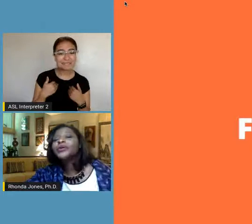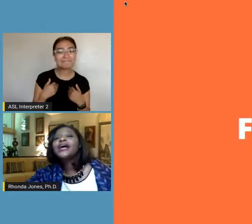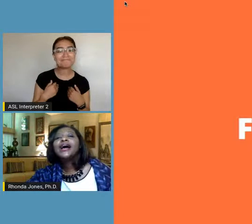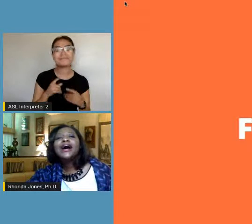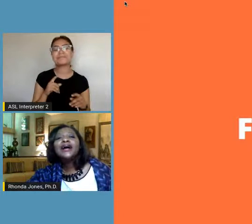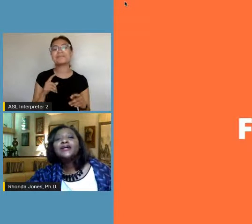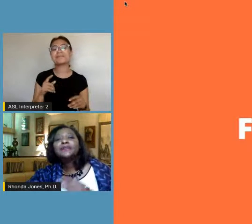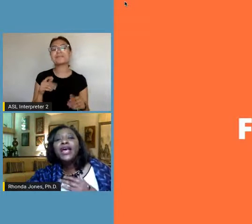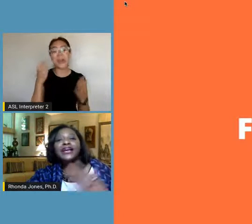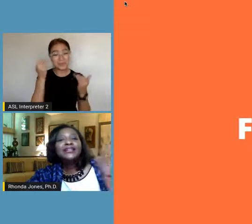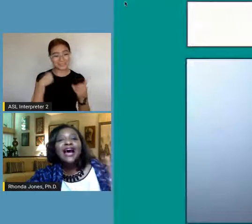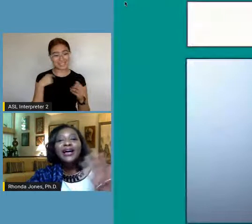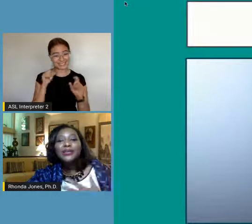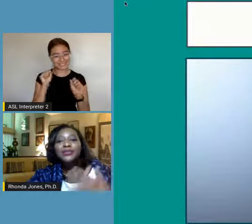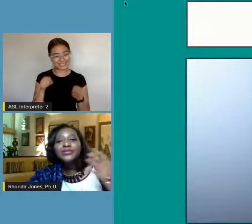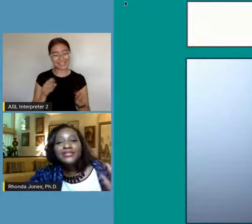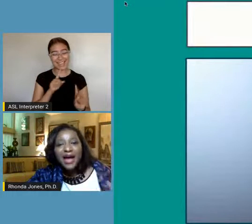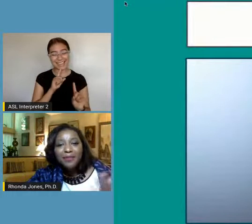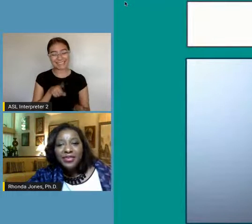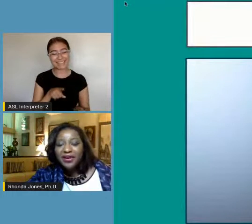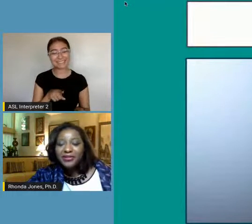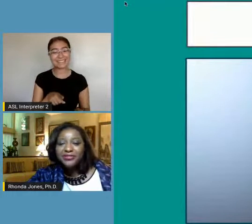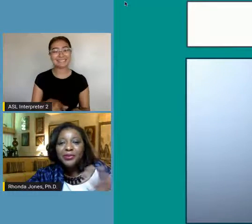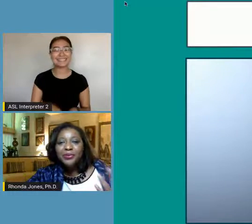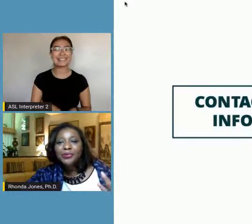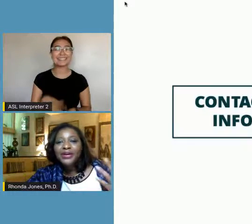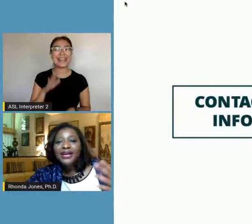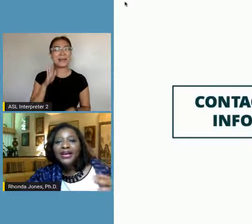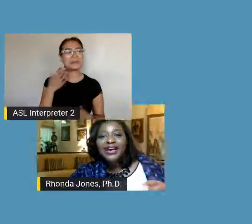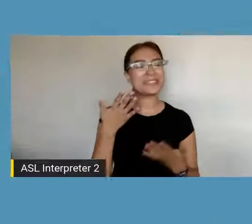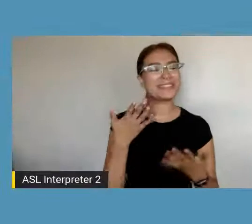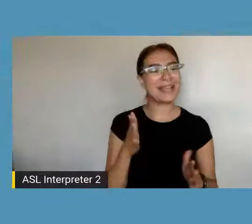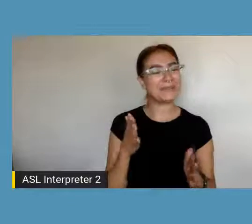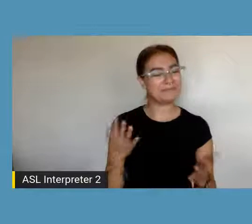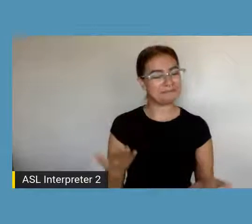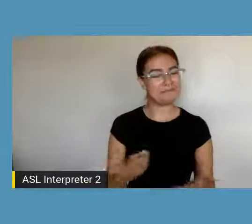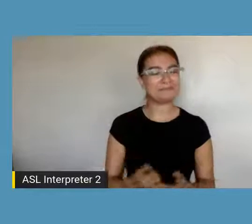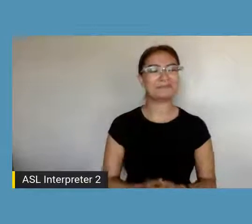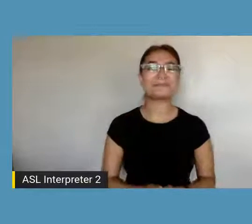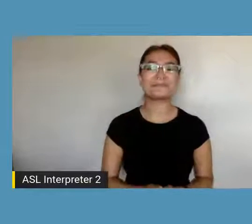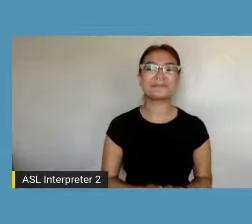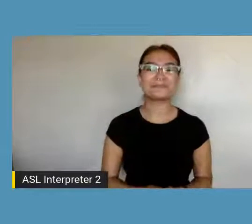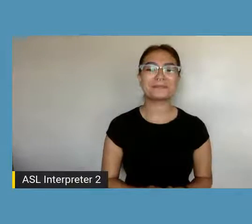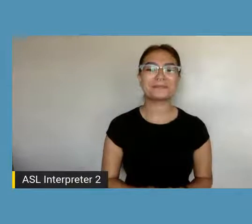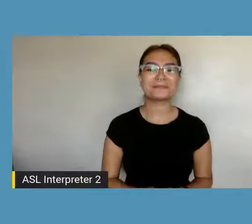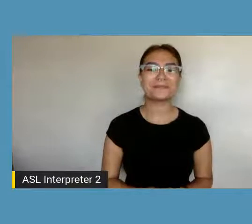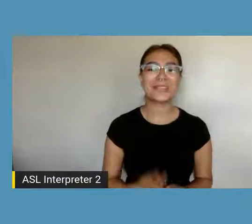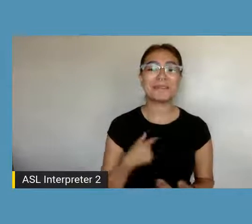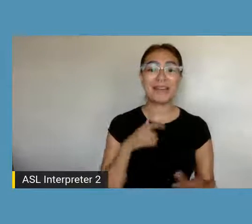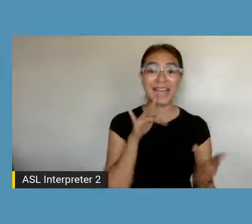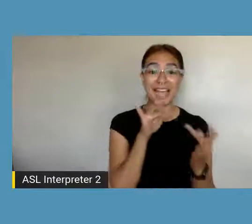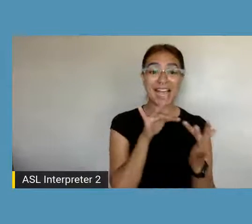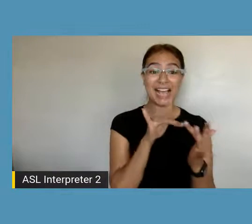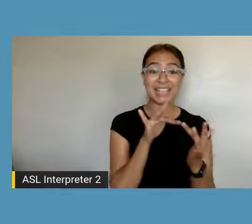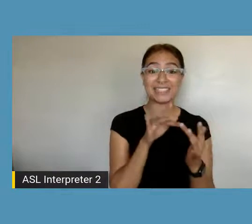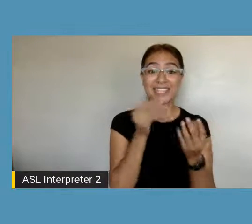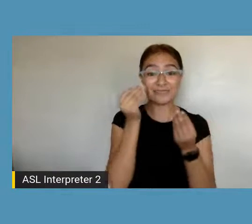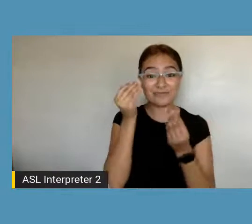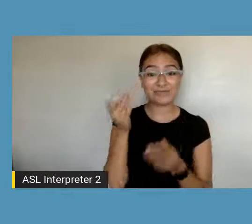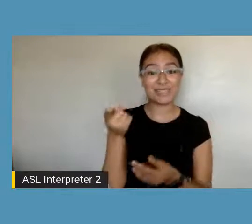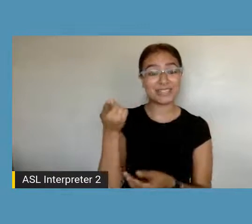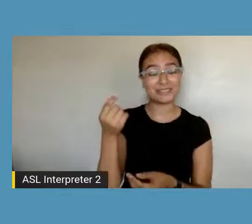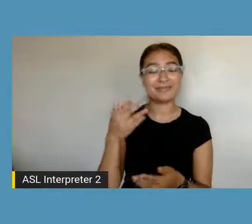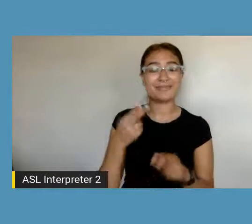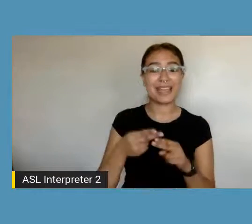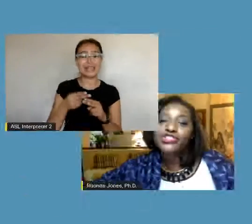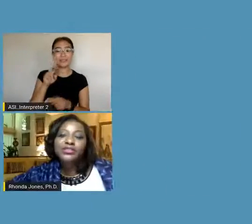for you. And I will stop there. So my contact information, again, my name is Rhonda Jones, and